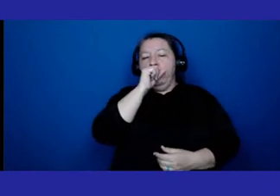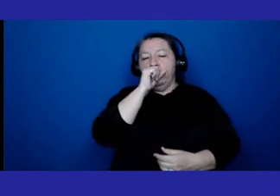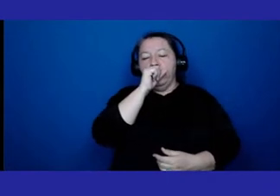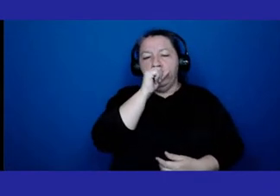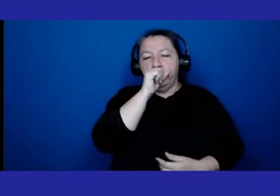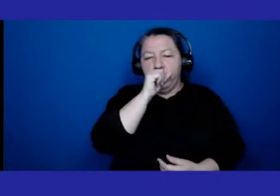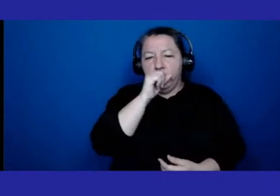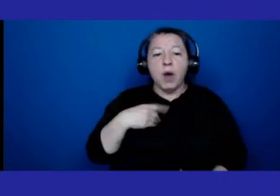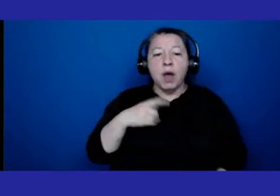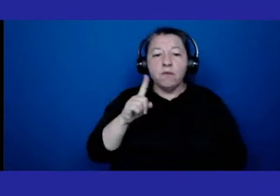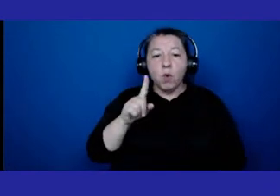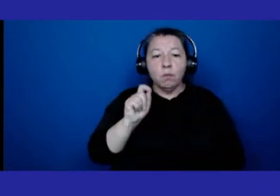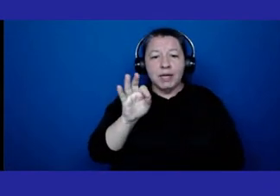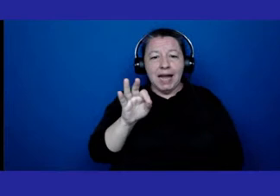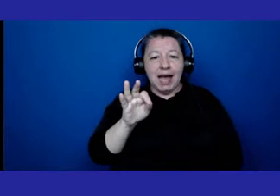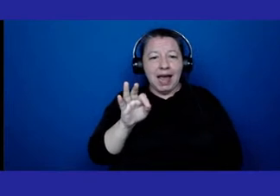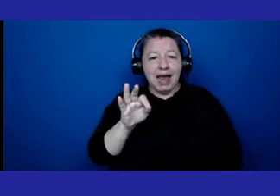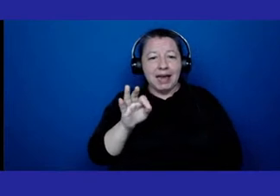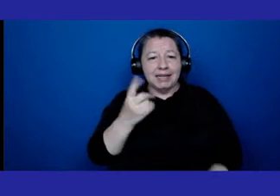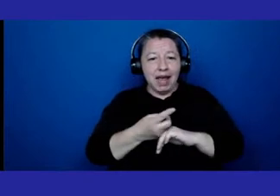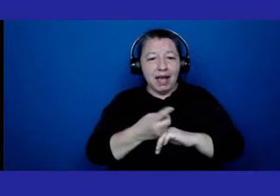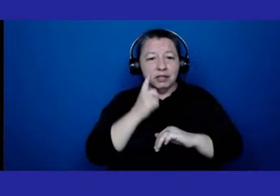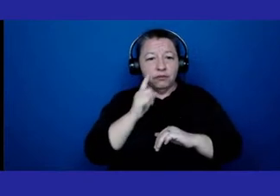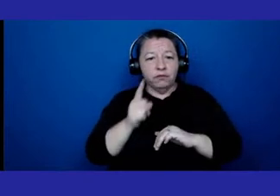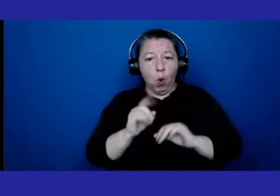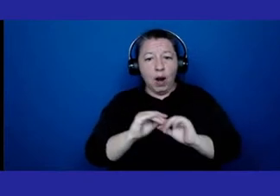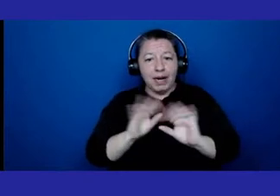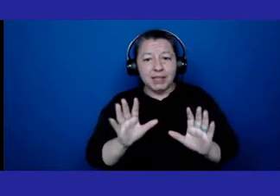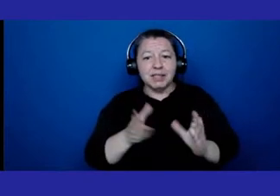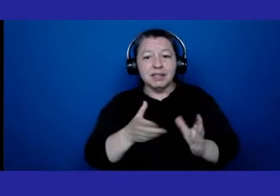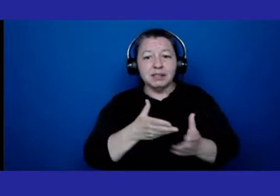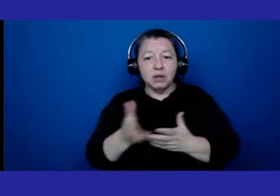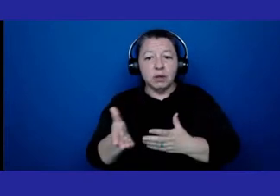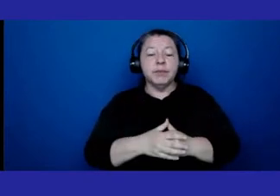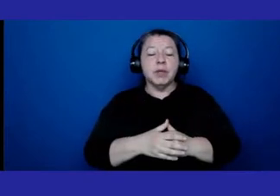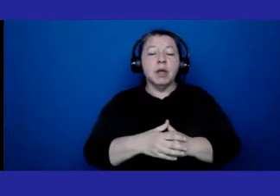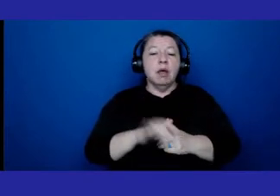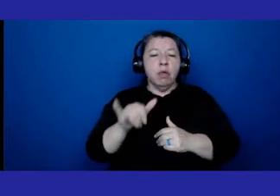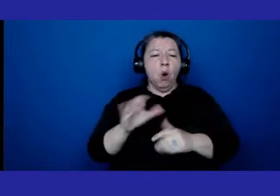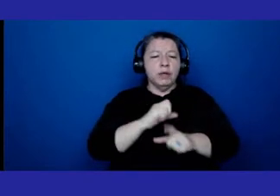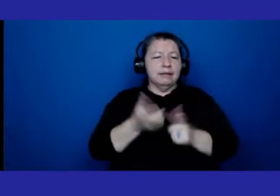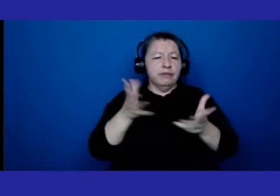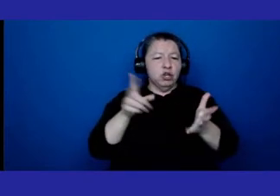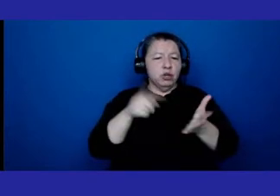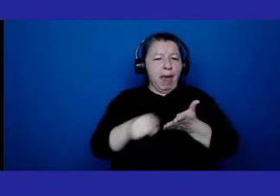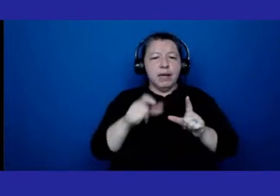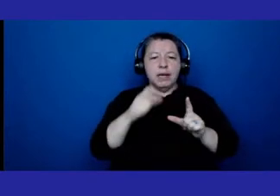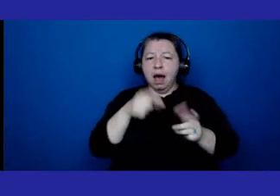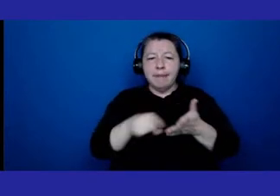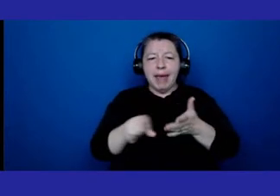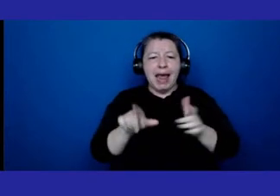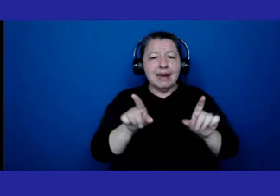1.9 days in variances. These are cases that are paid, but not paid as we